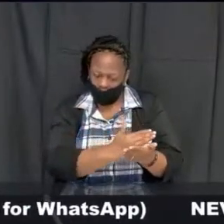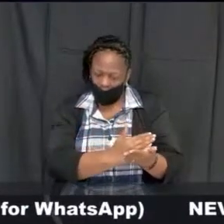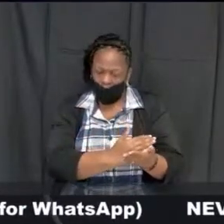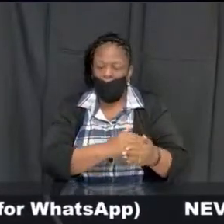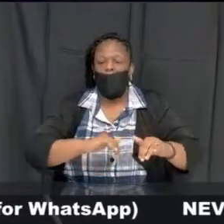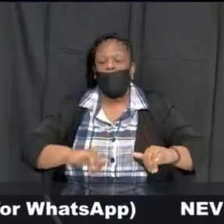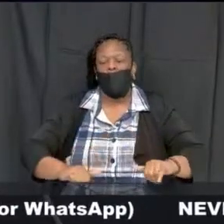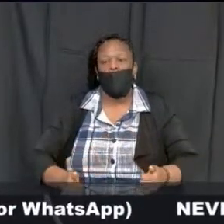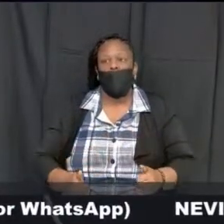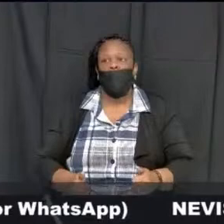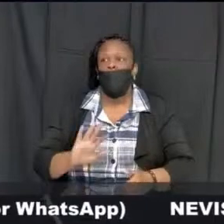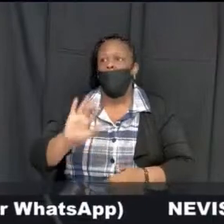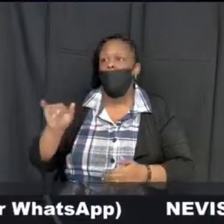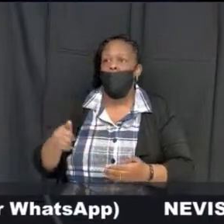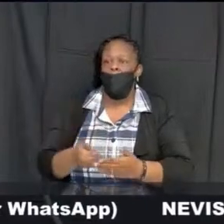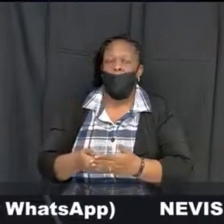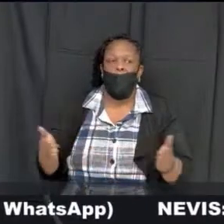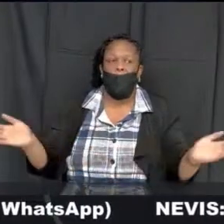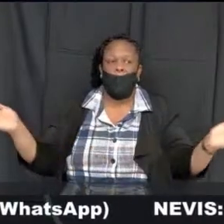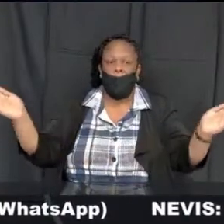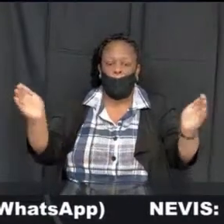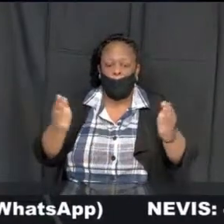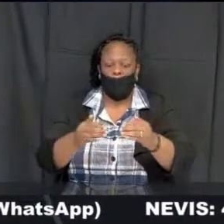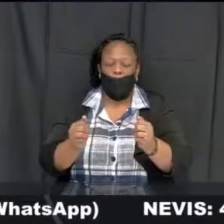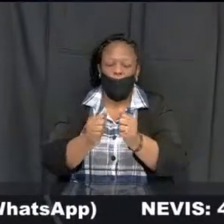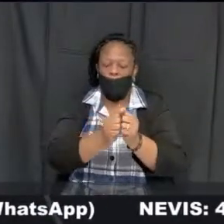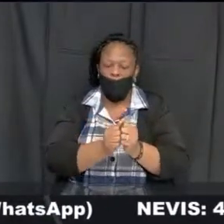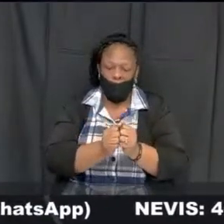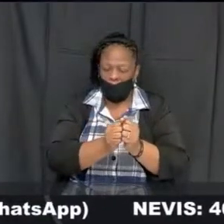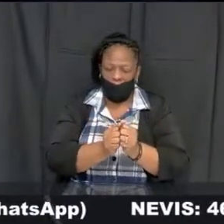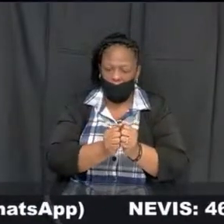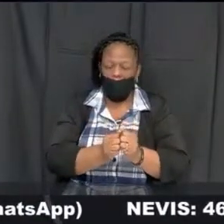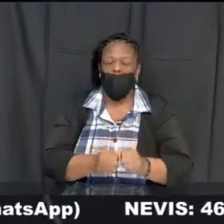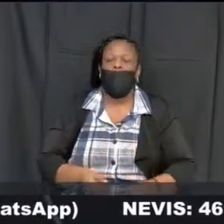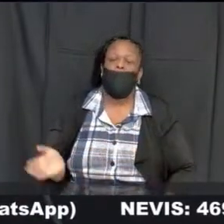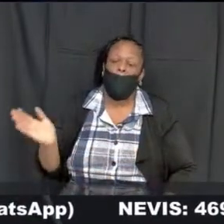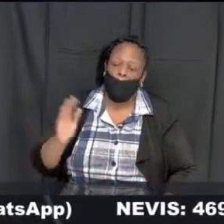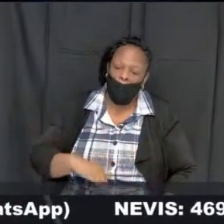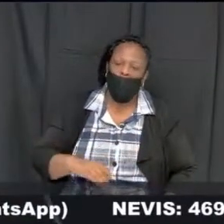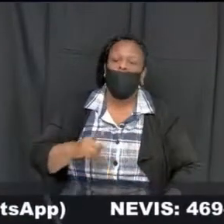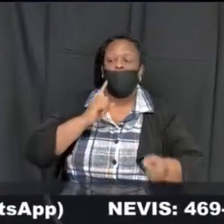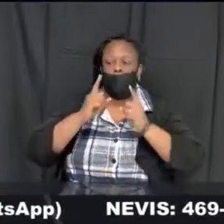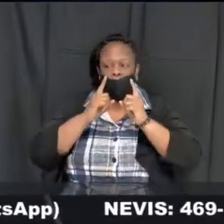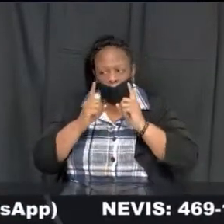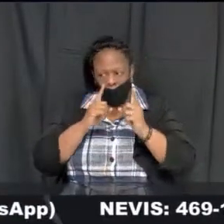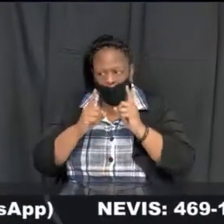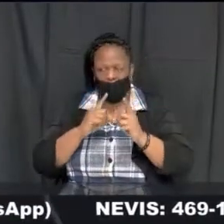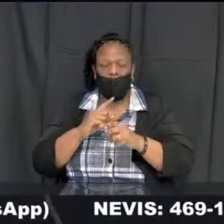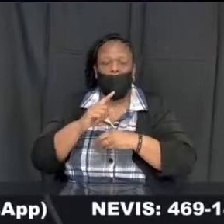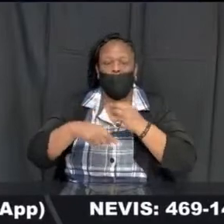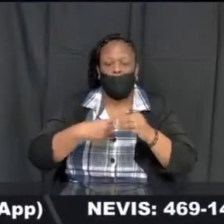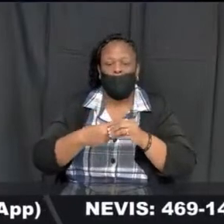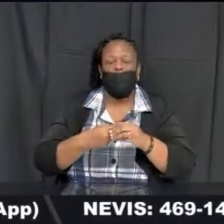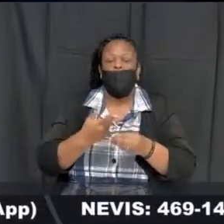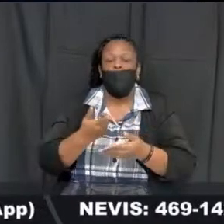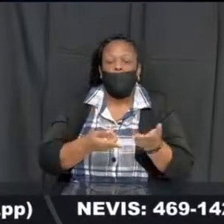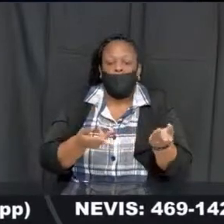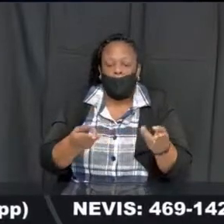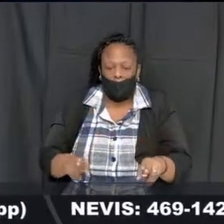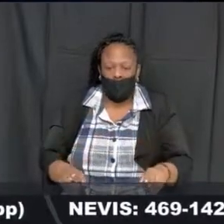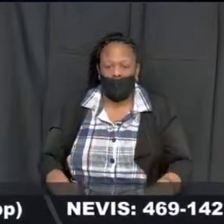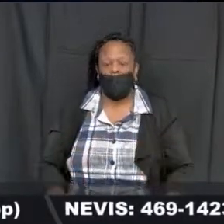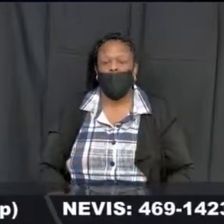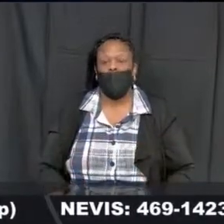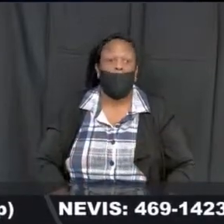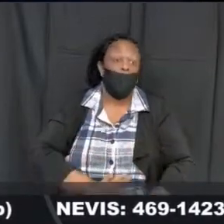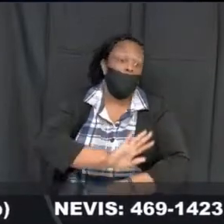be inclusive of every single society, every single member of St. Kitts and Nevis, all